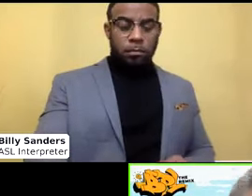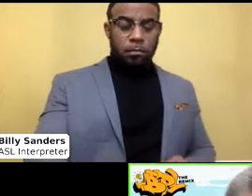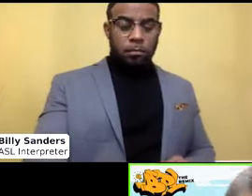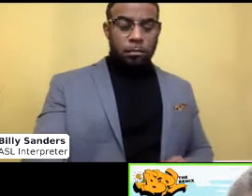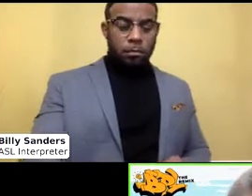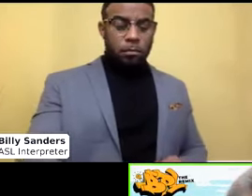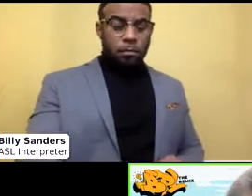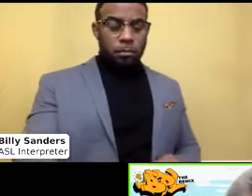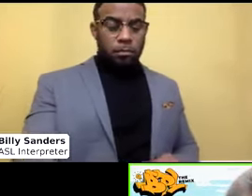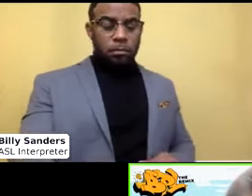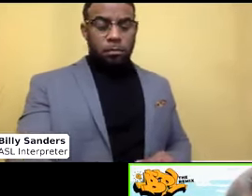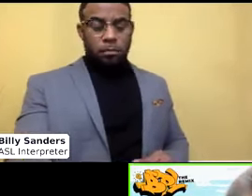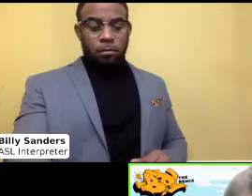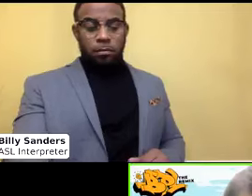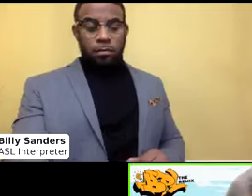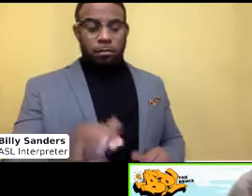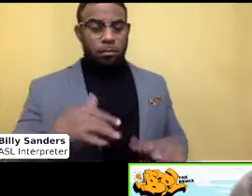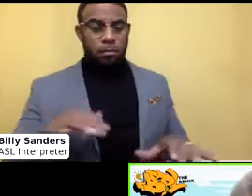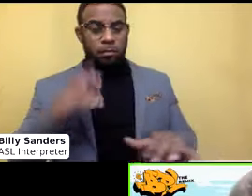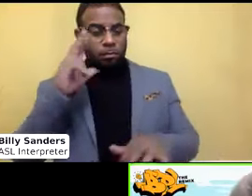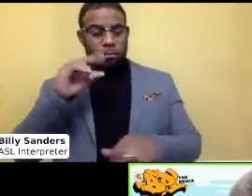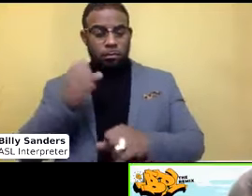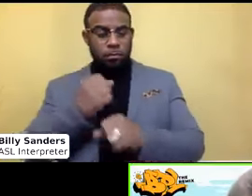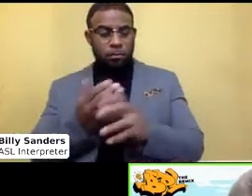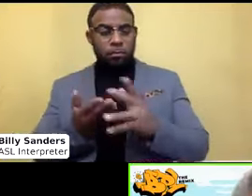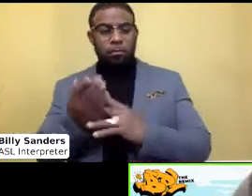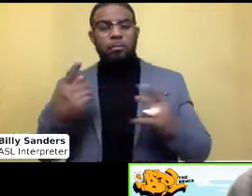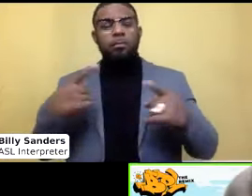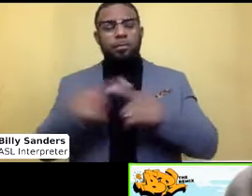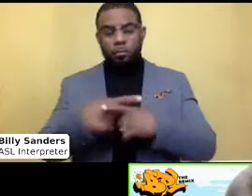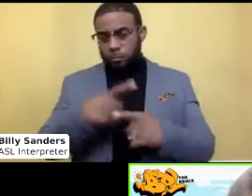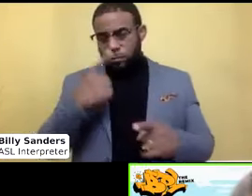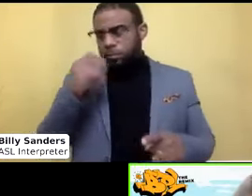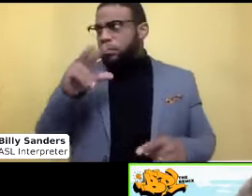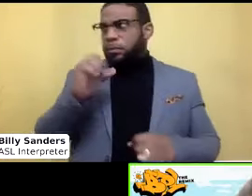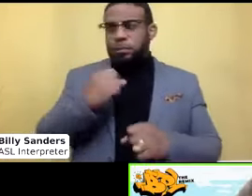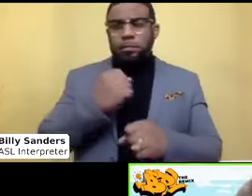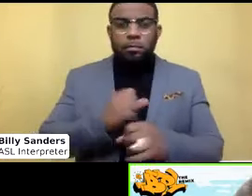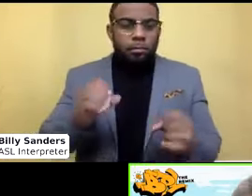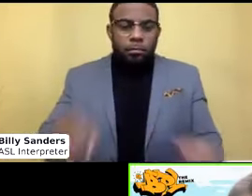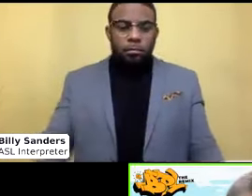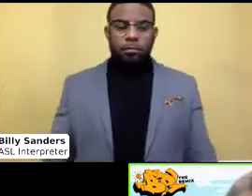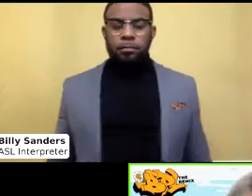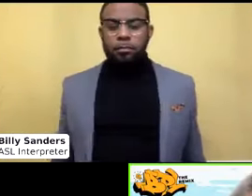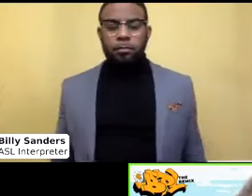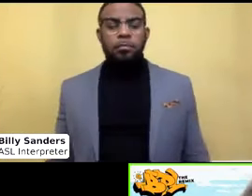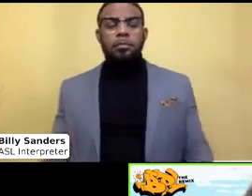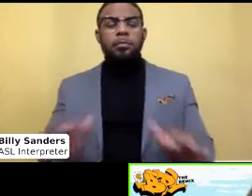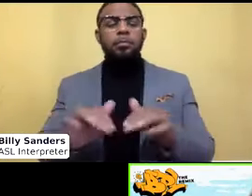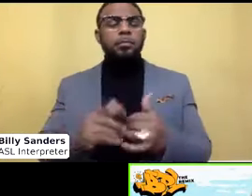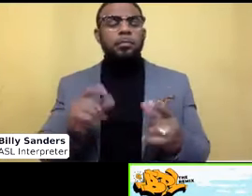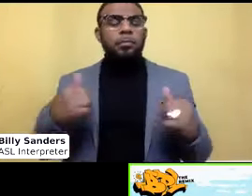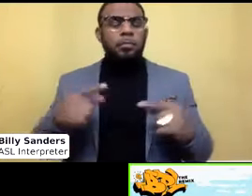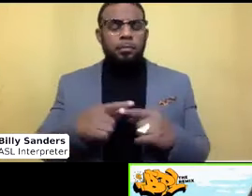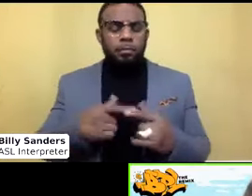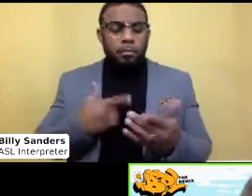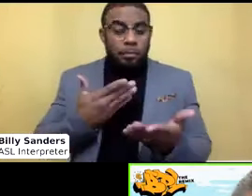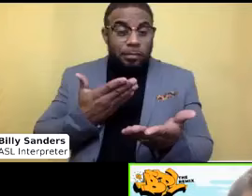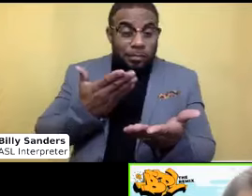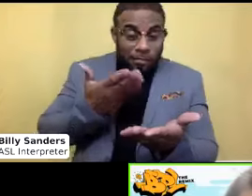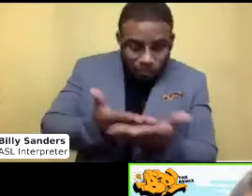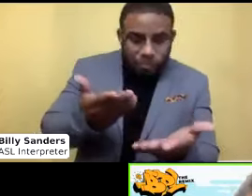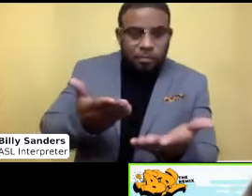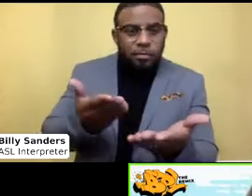They've been doing it for 30 years through this conflict, for 30 years. So how do we get there?